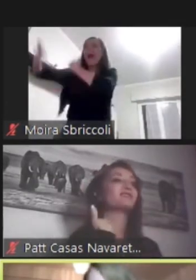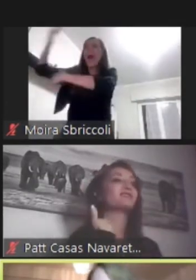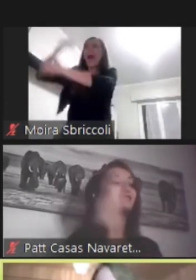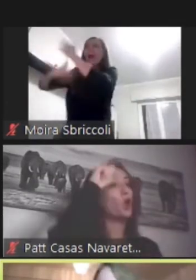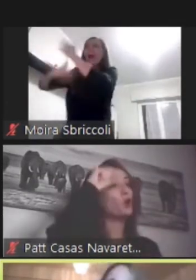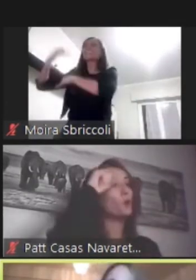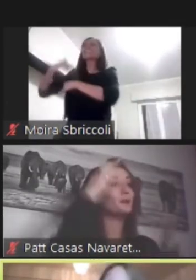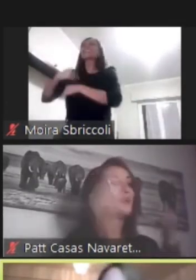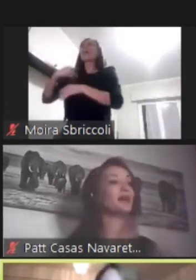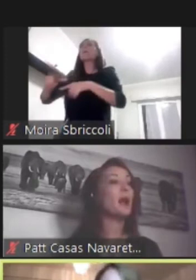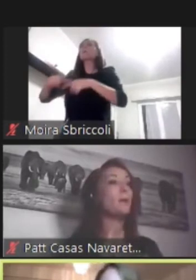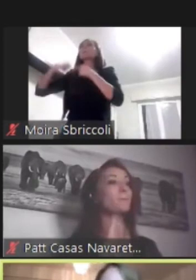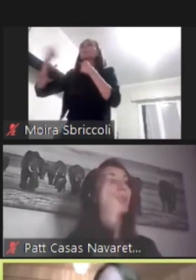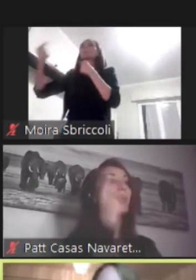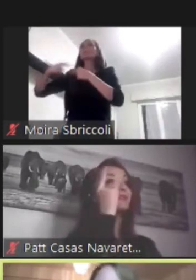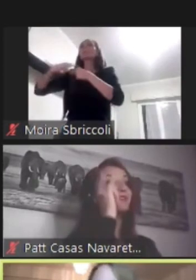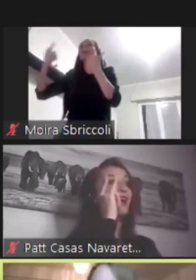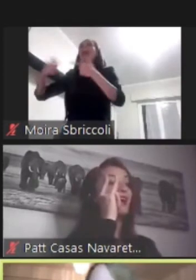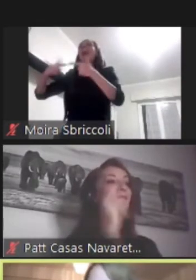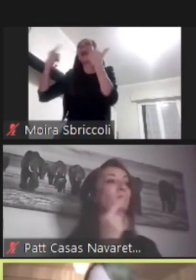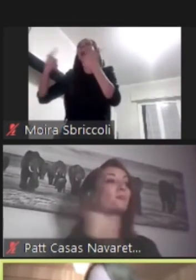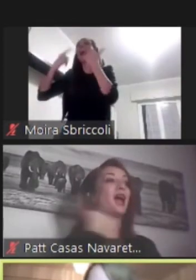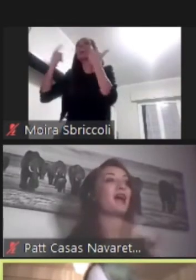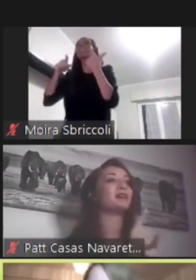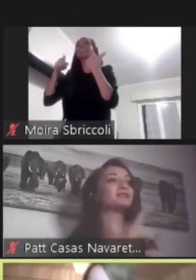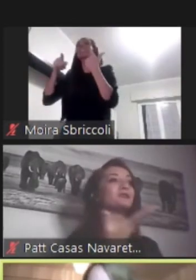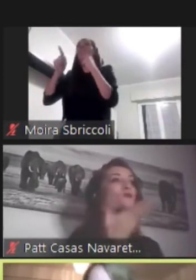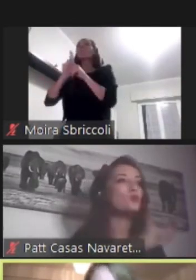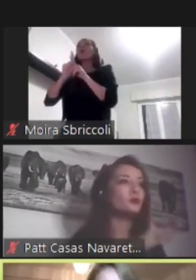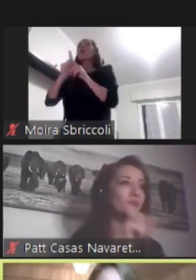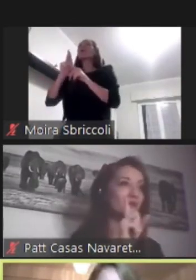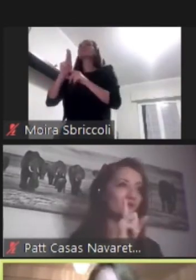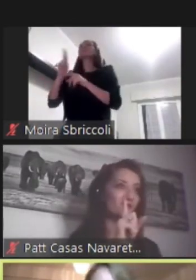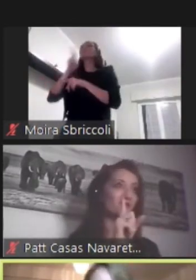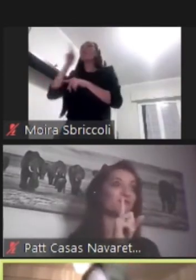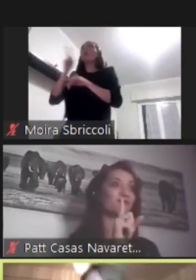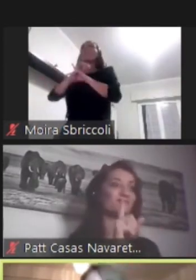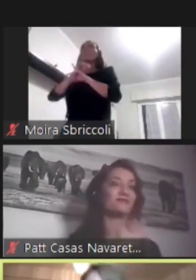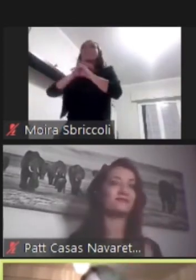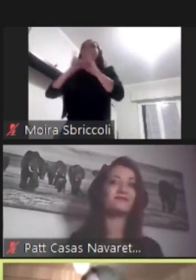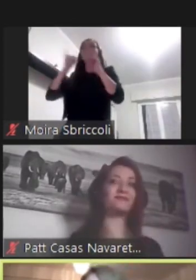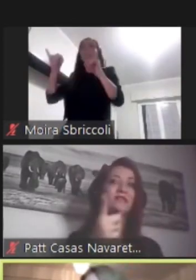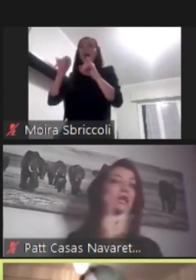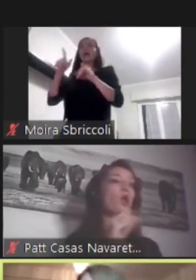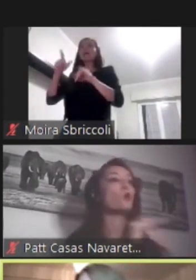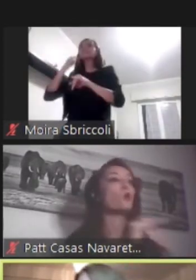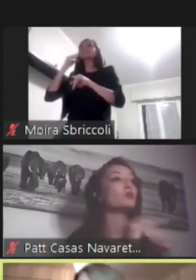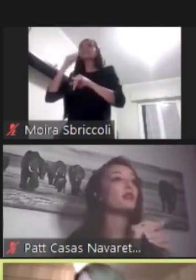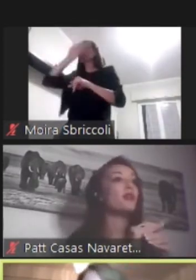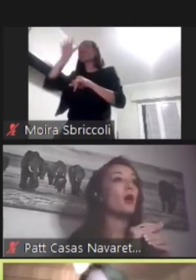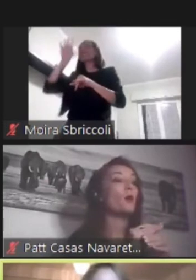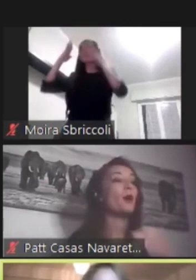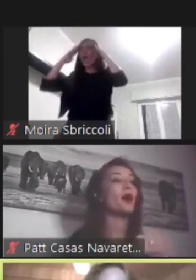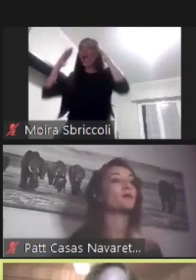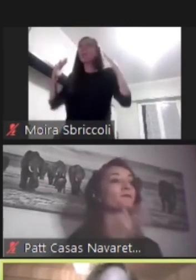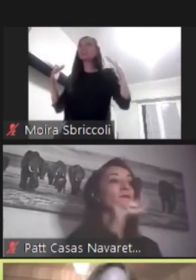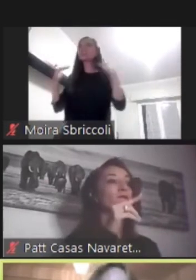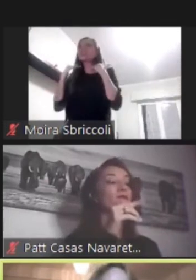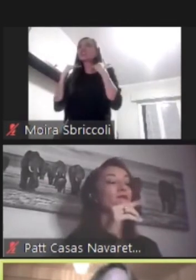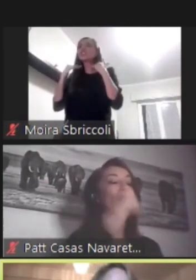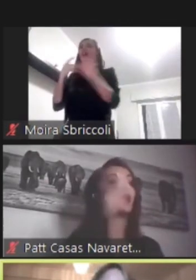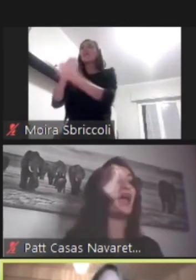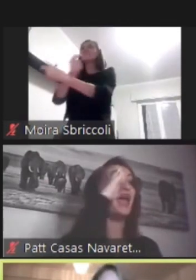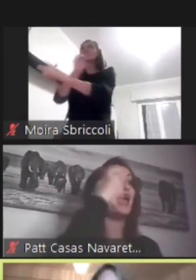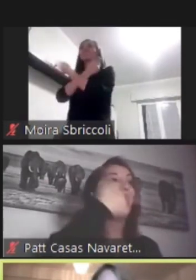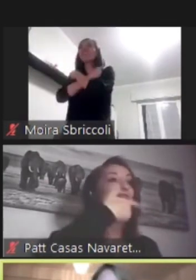gift, because they knew of the healing properties that it actually had. So it's